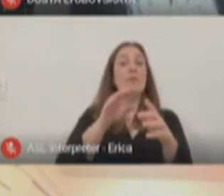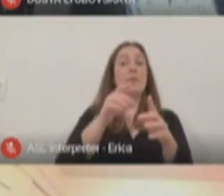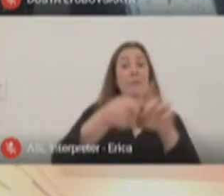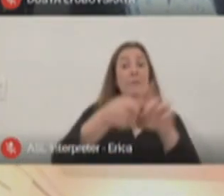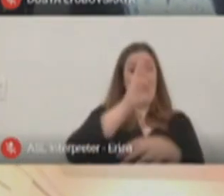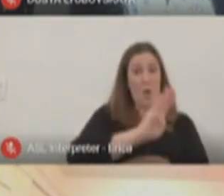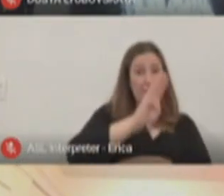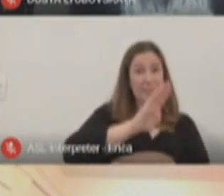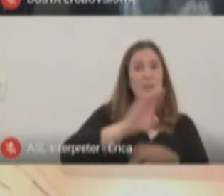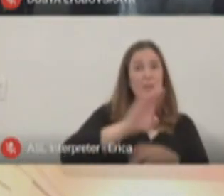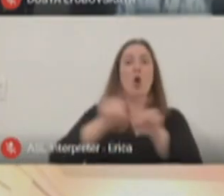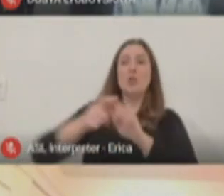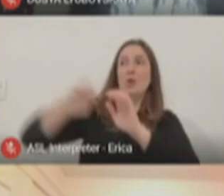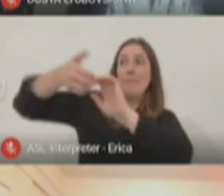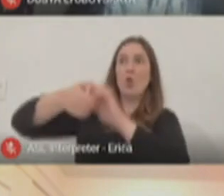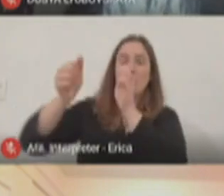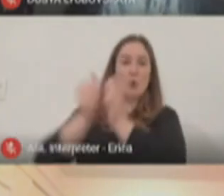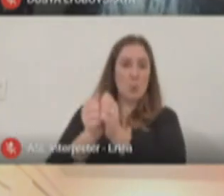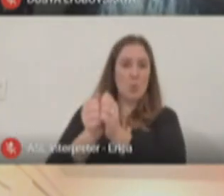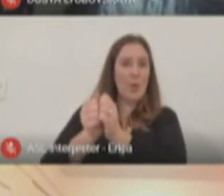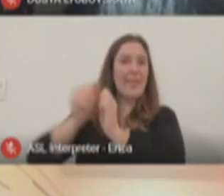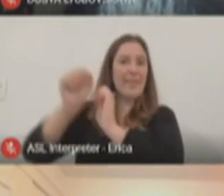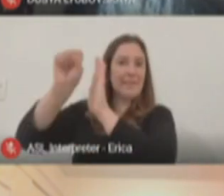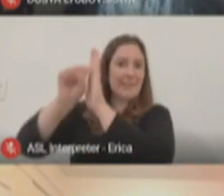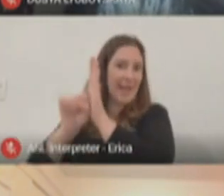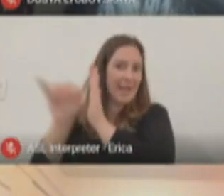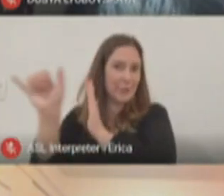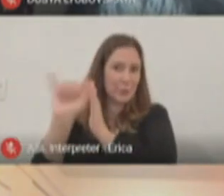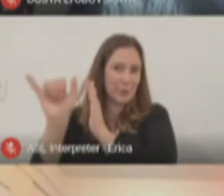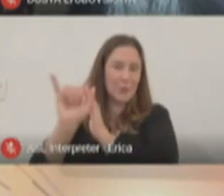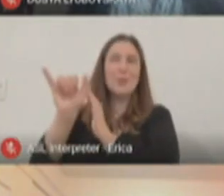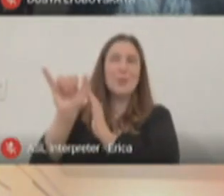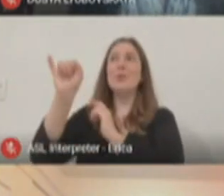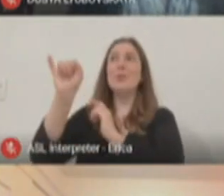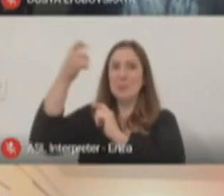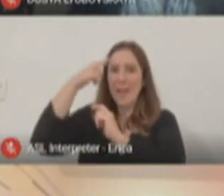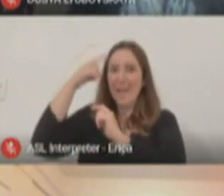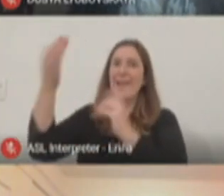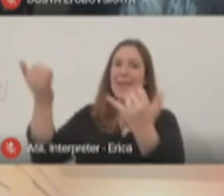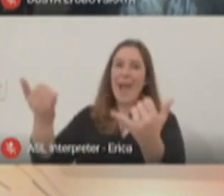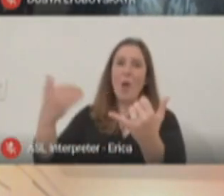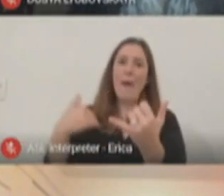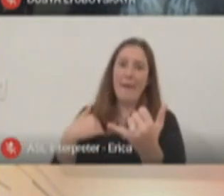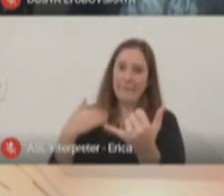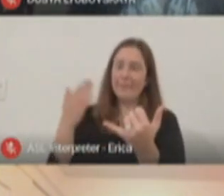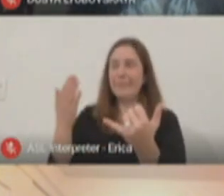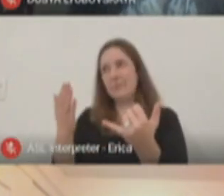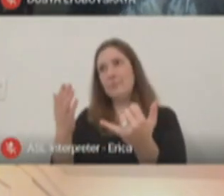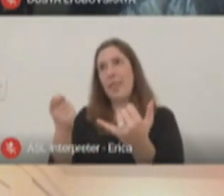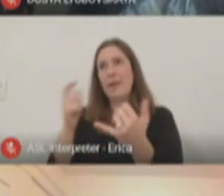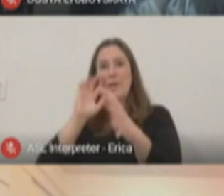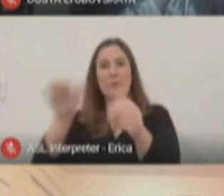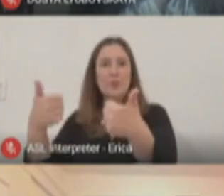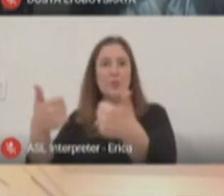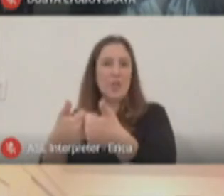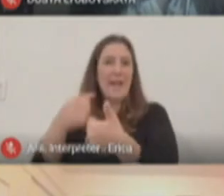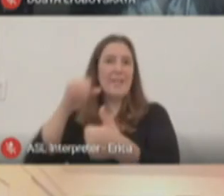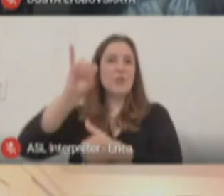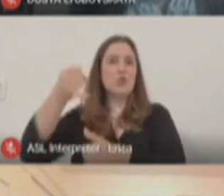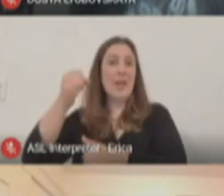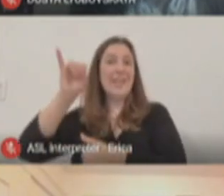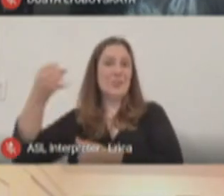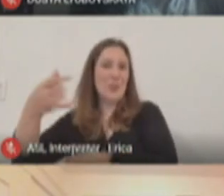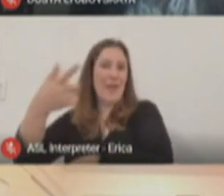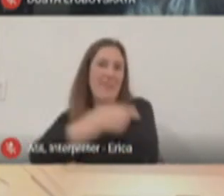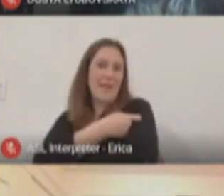state is running, had a little bit of a challenge because of the J&J, but the state is running a homebound vaccination program